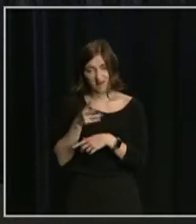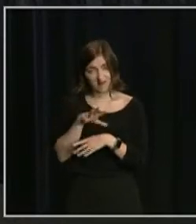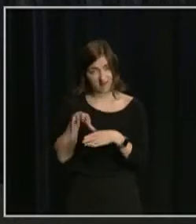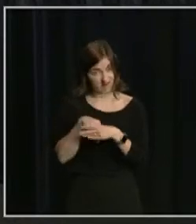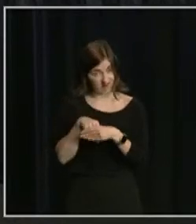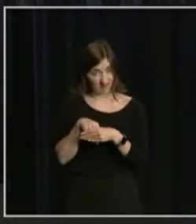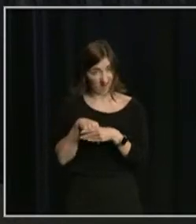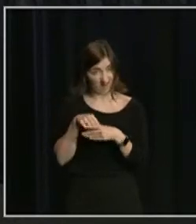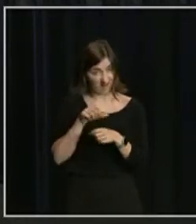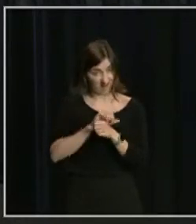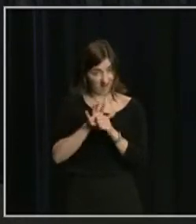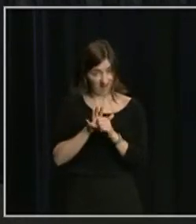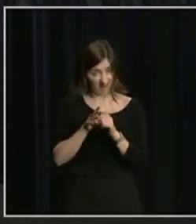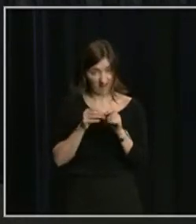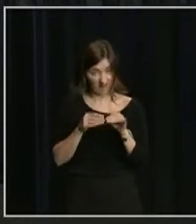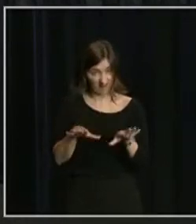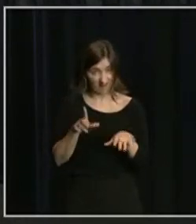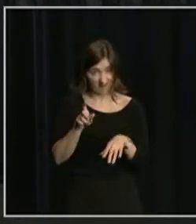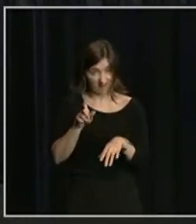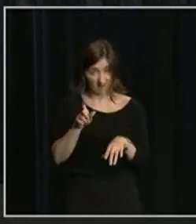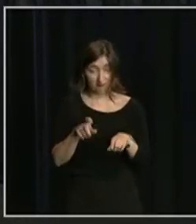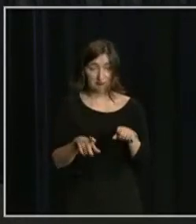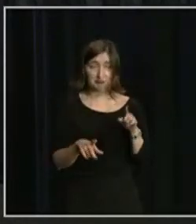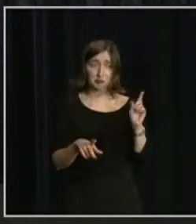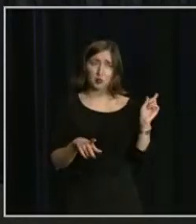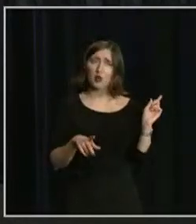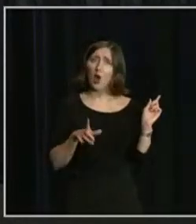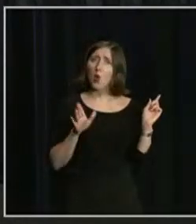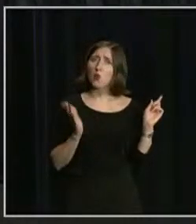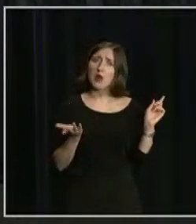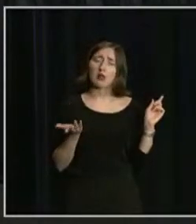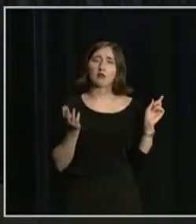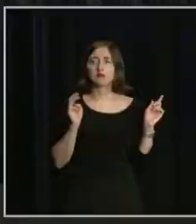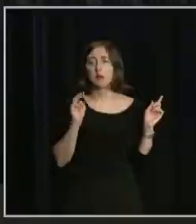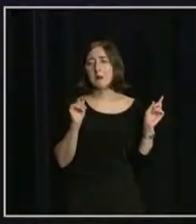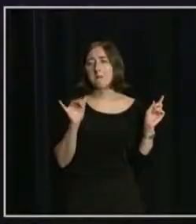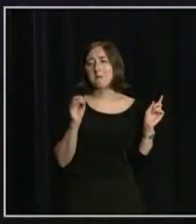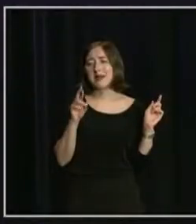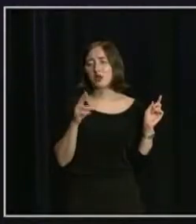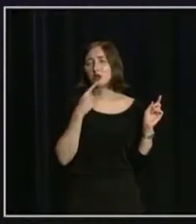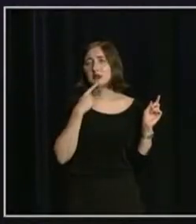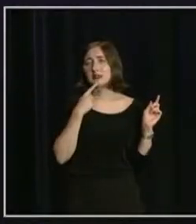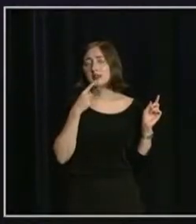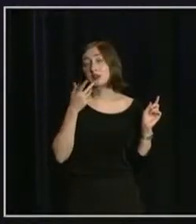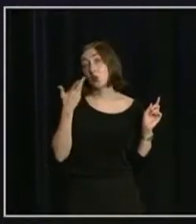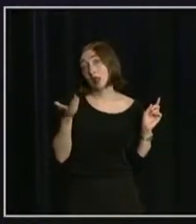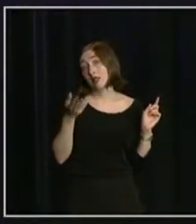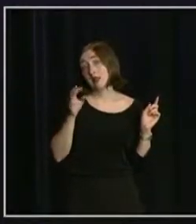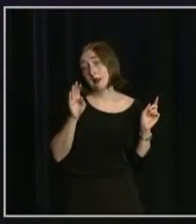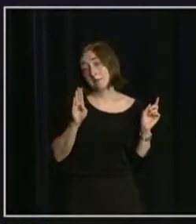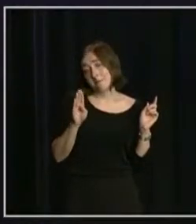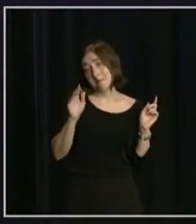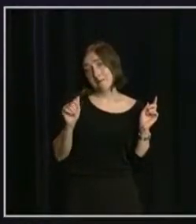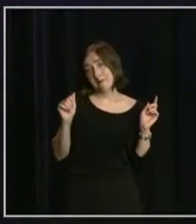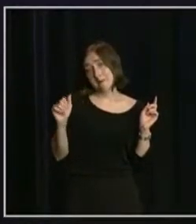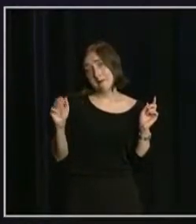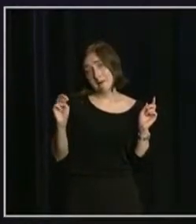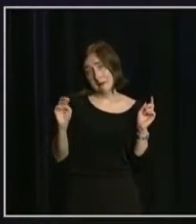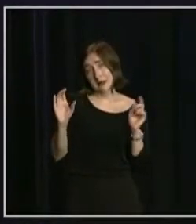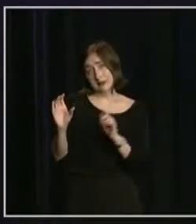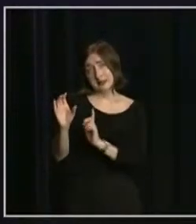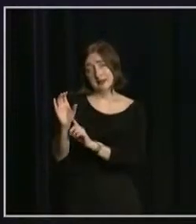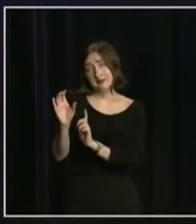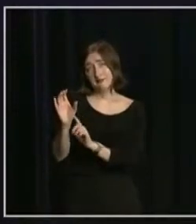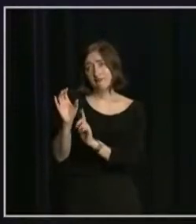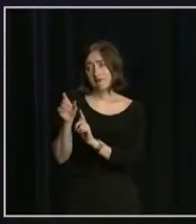Well, BAMC has always, and even in the crisis, plays a critical role